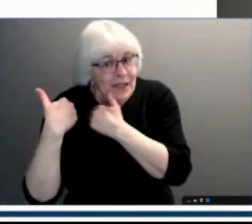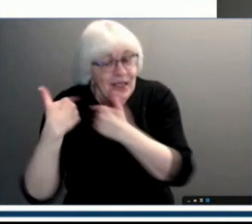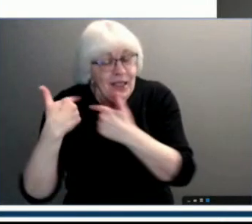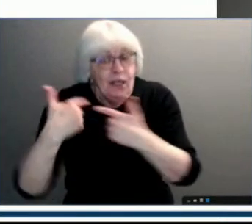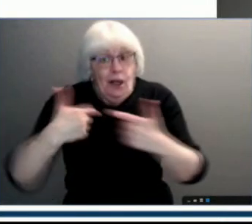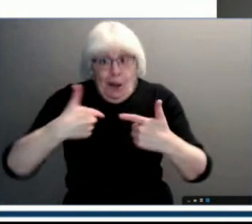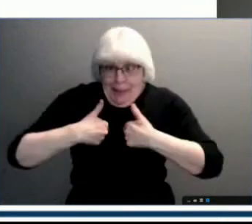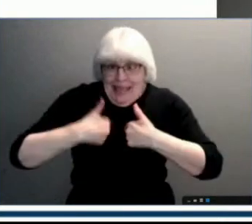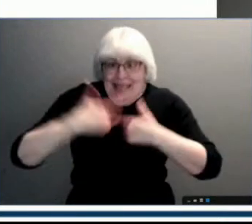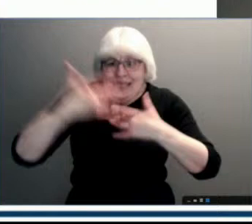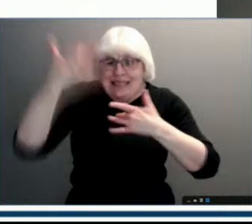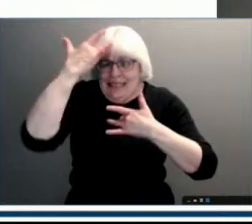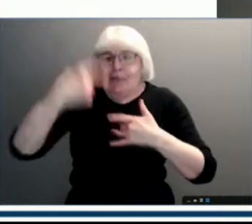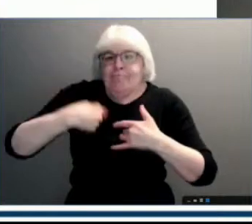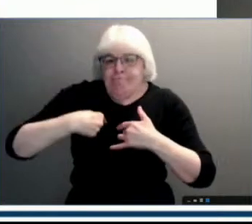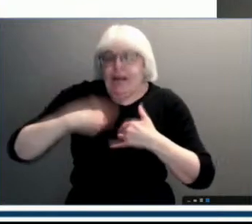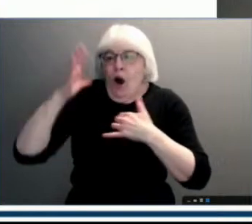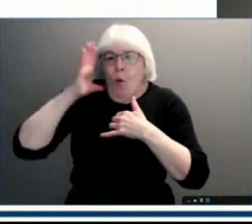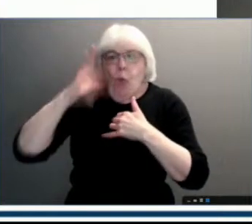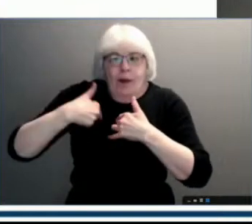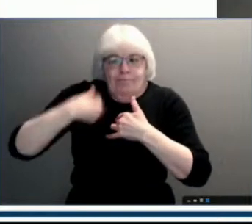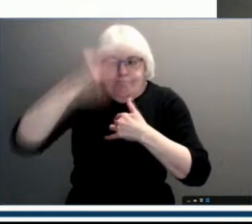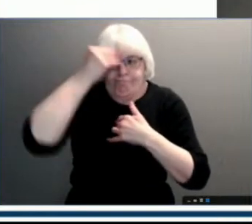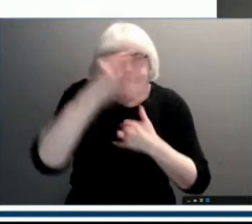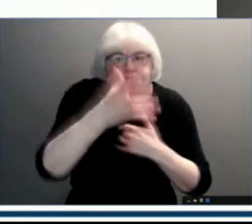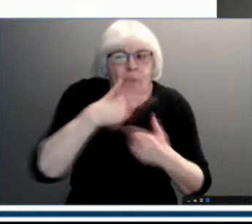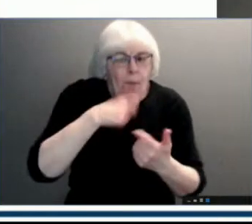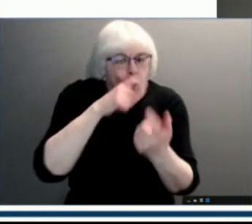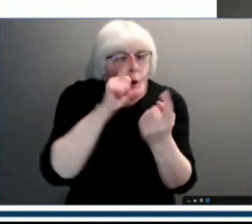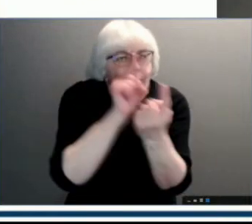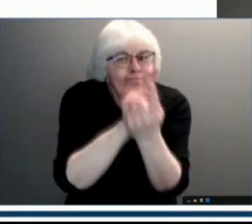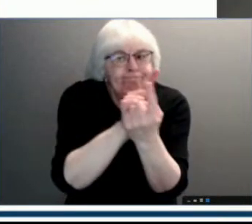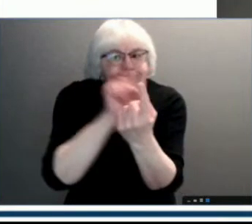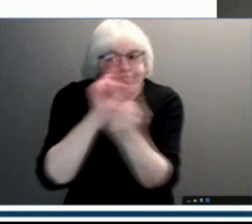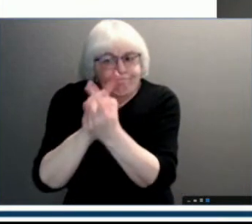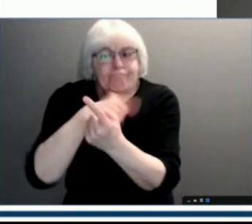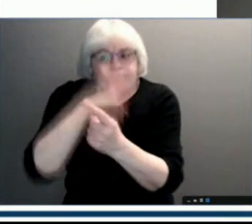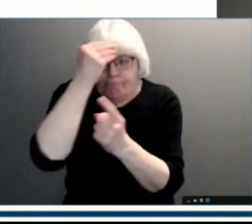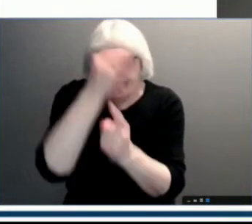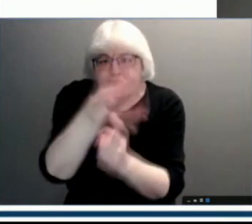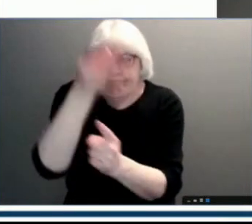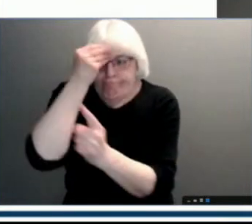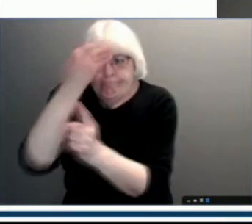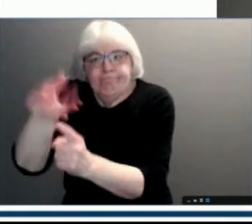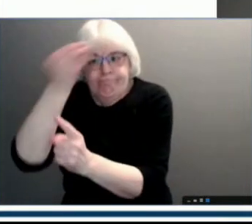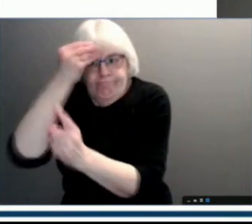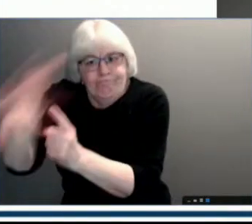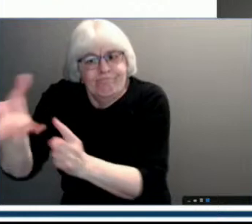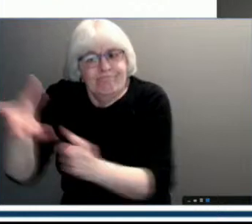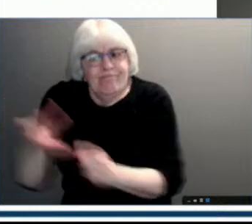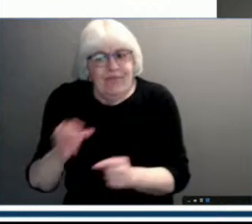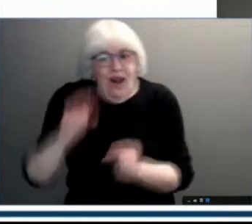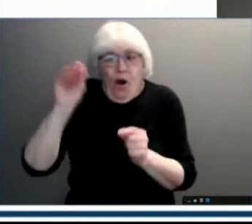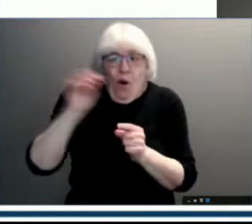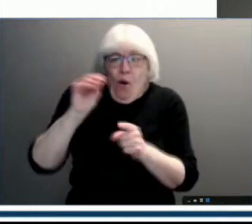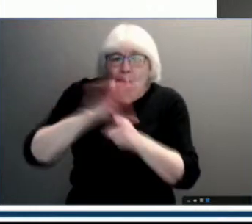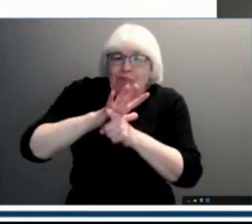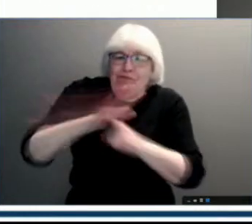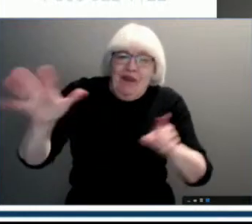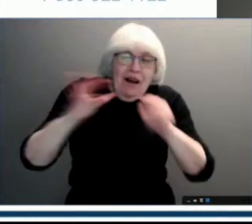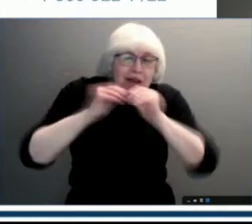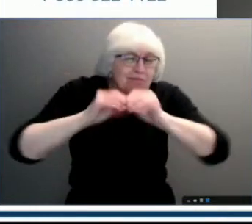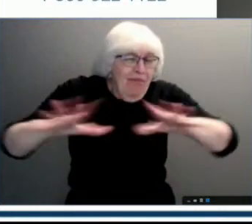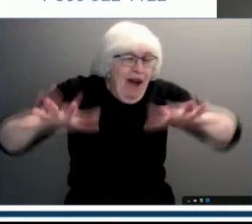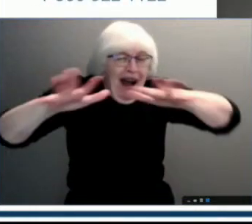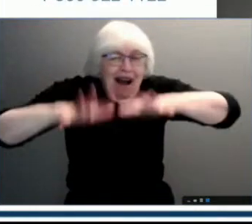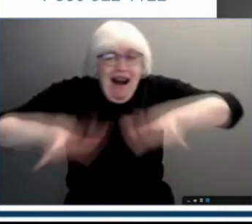them. Omicron is all around us, and there's the best we can do is to slow down its spread. We have